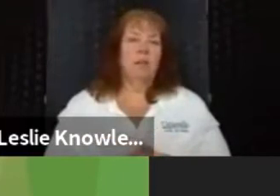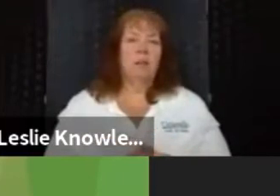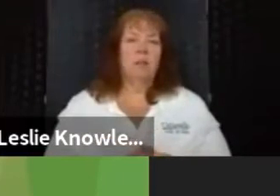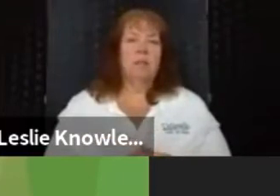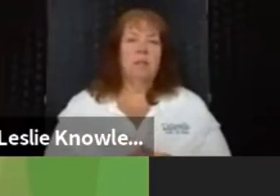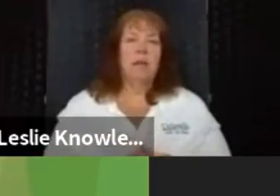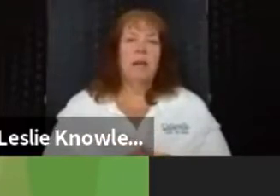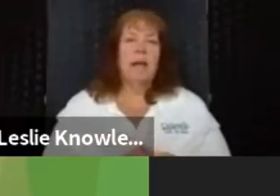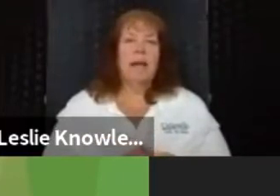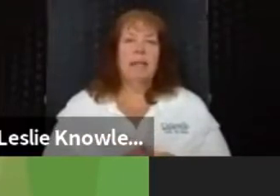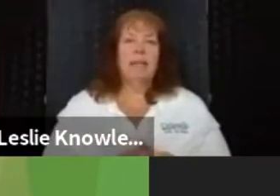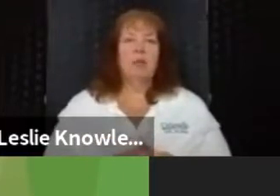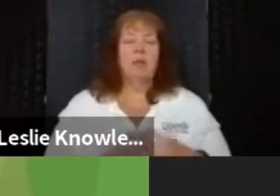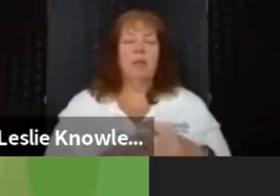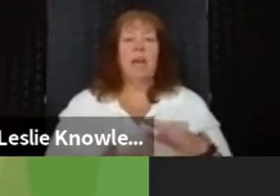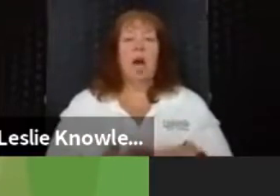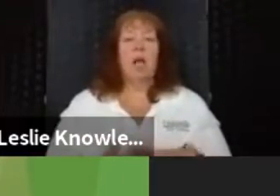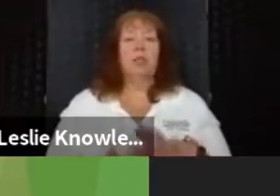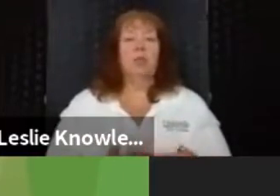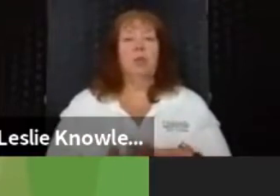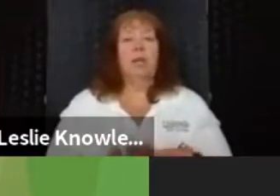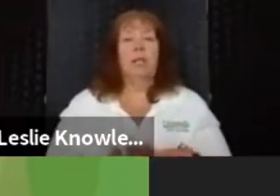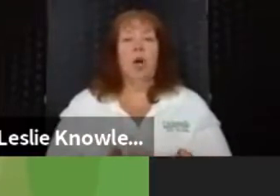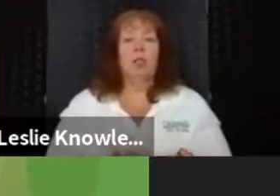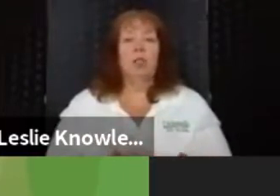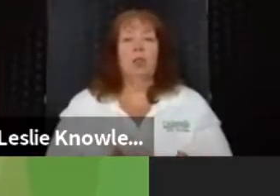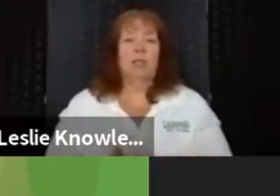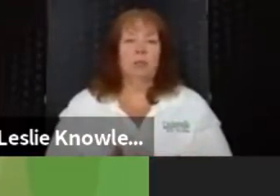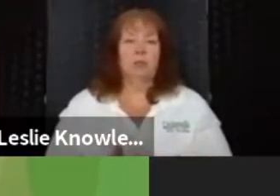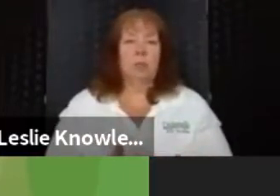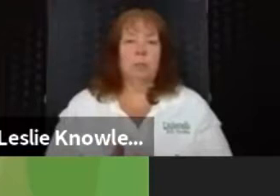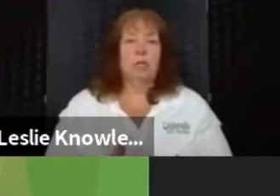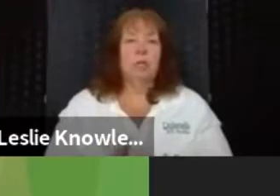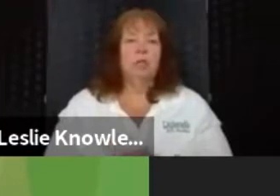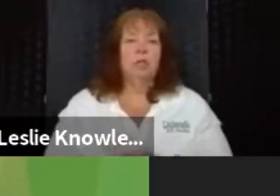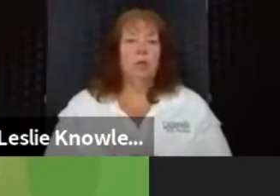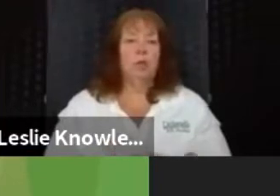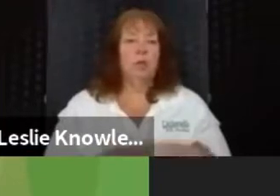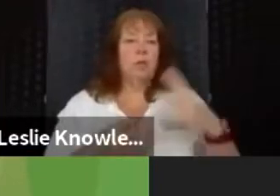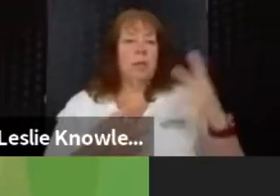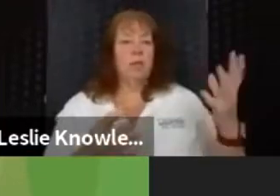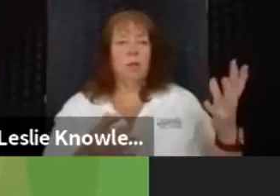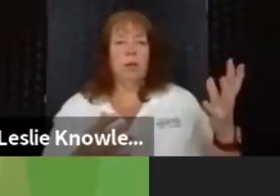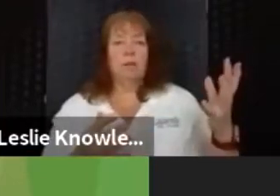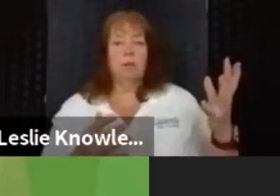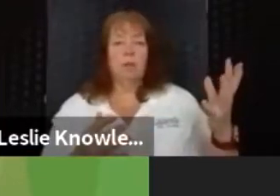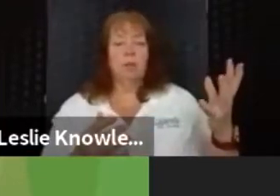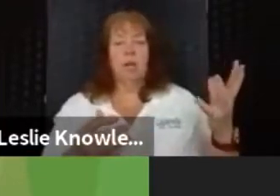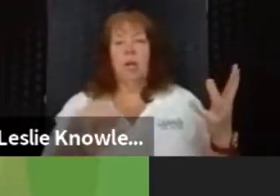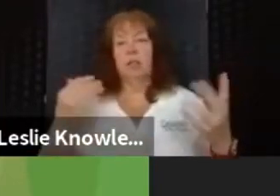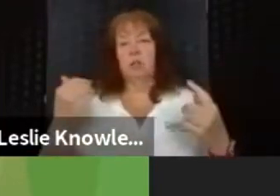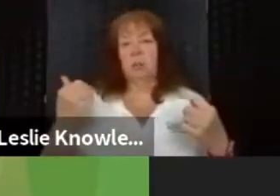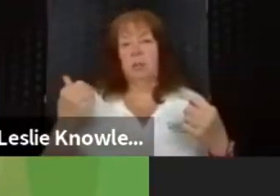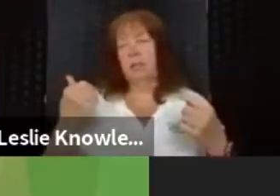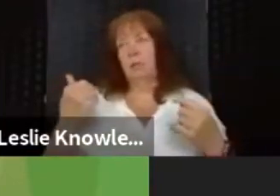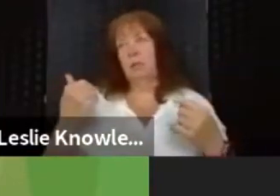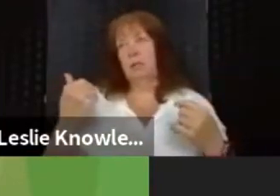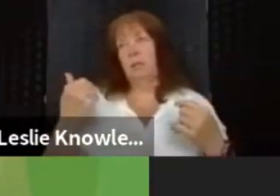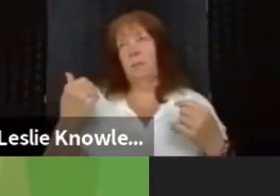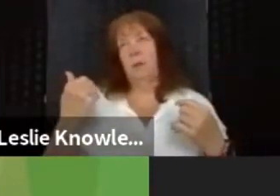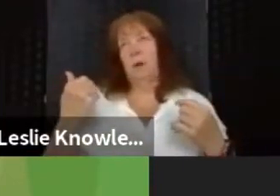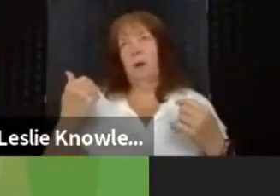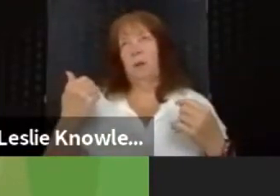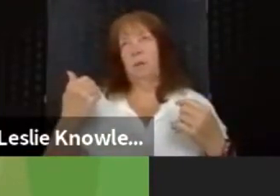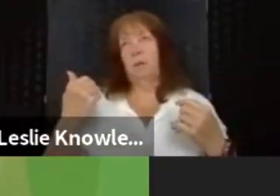an assessment and get you that college credit on your transcripts. So if you've taken ASL Community College either